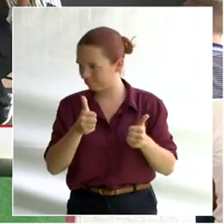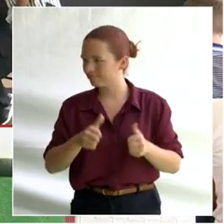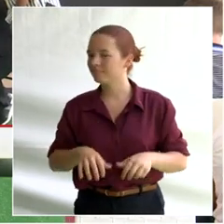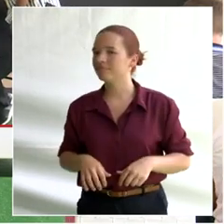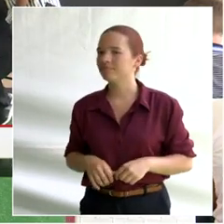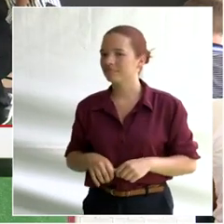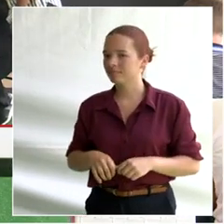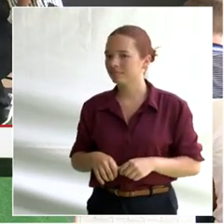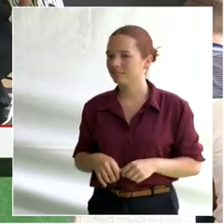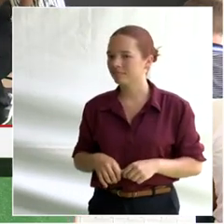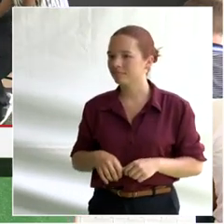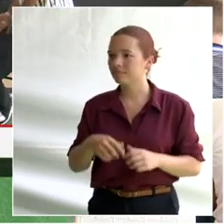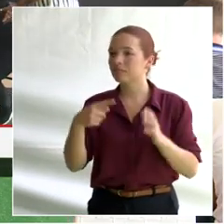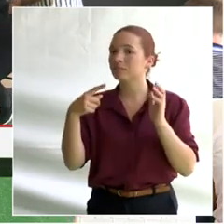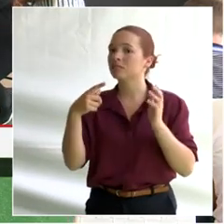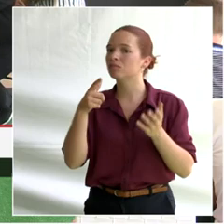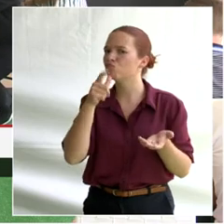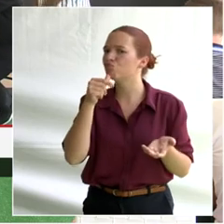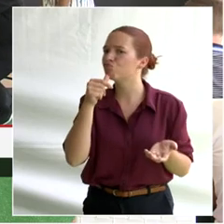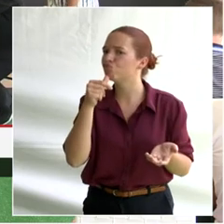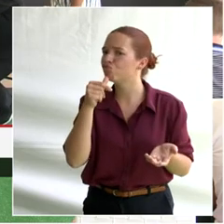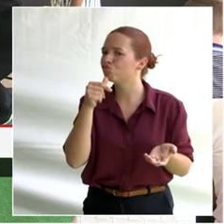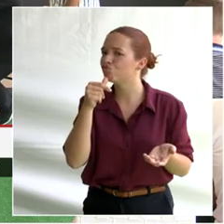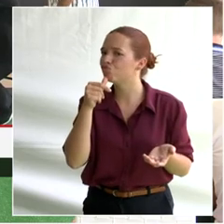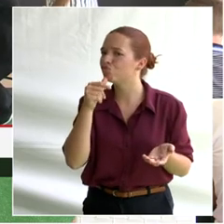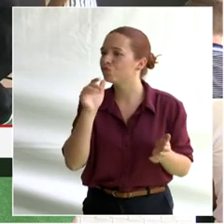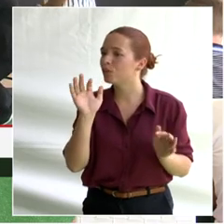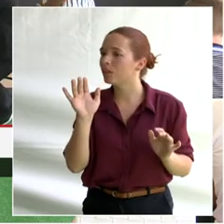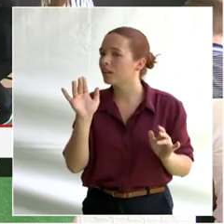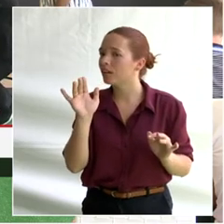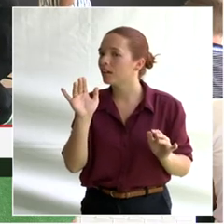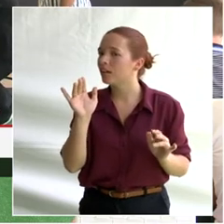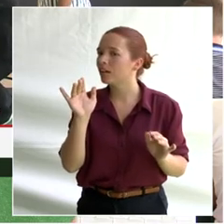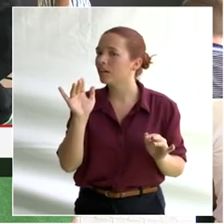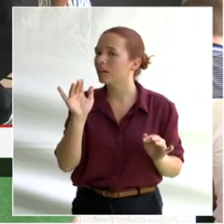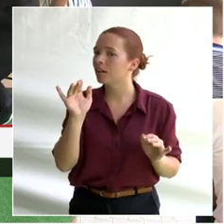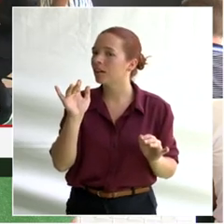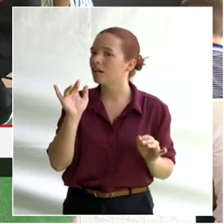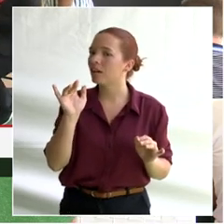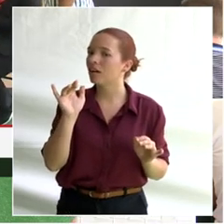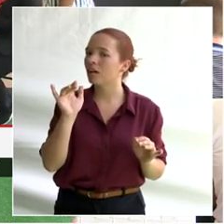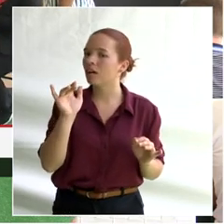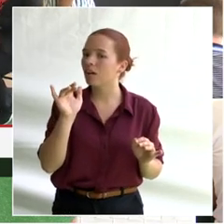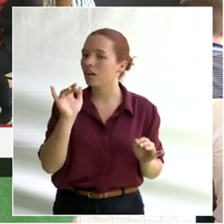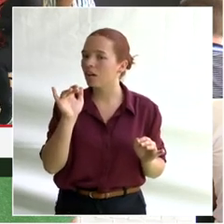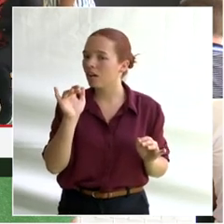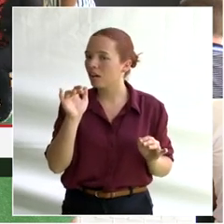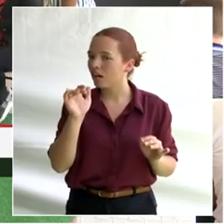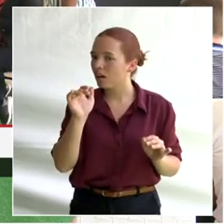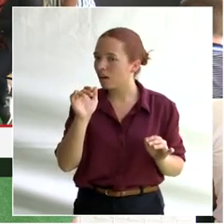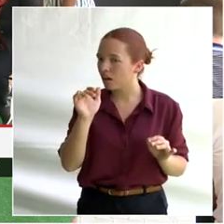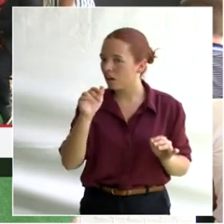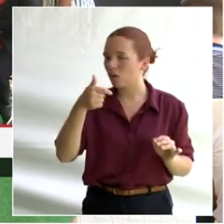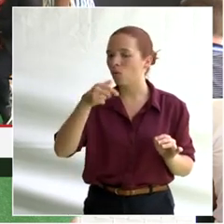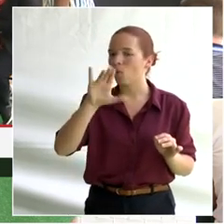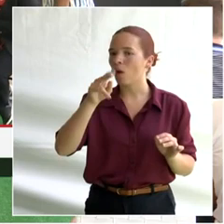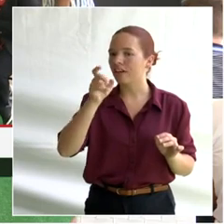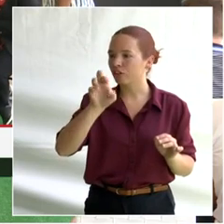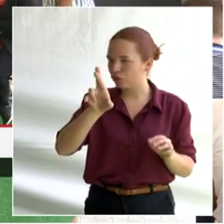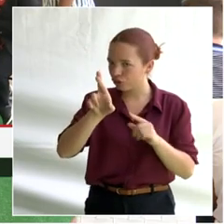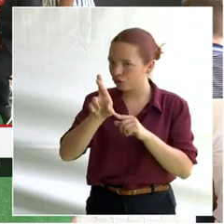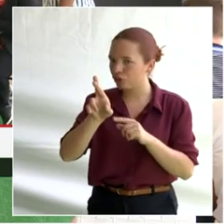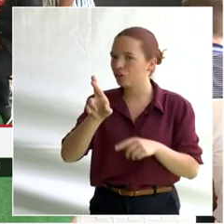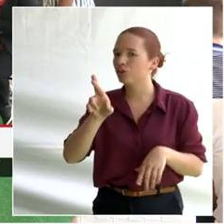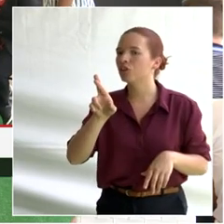So that belongs to a qualifier. Okay, qualifying starts tomorrow at 10 o'clock. And from what I've been told by Mark and the